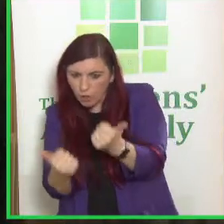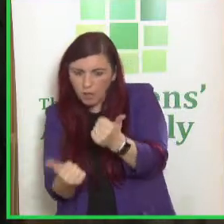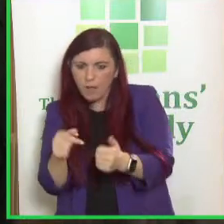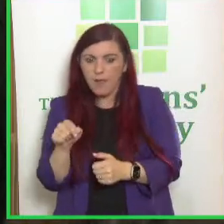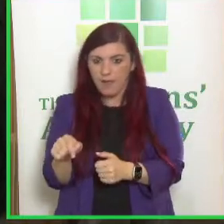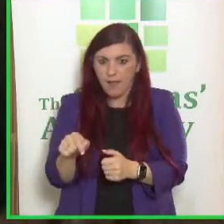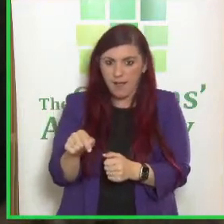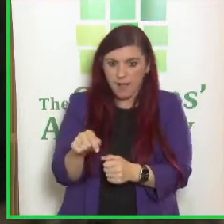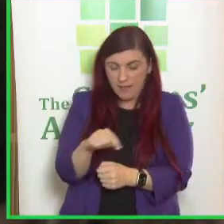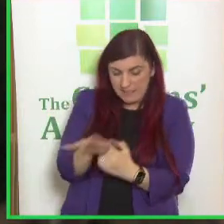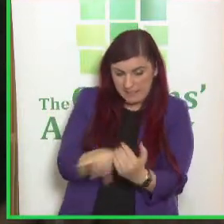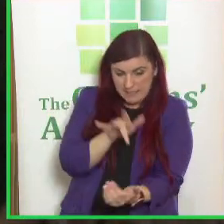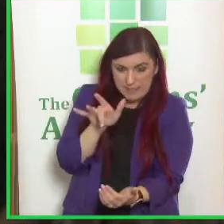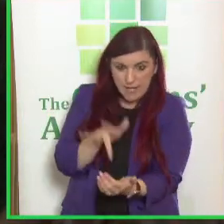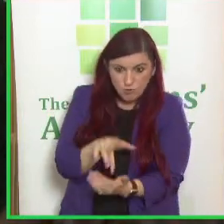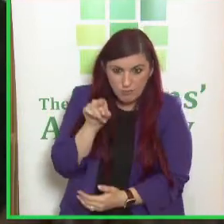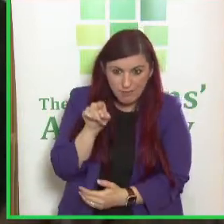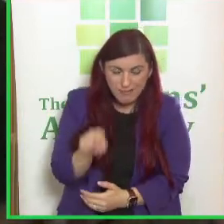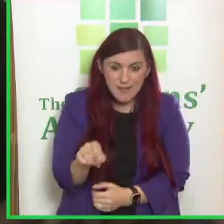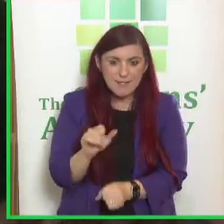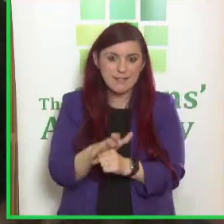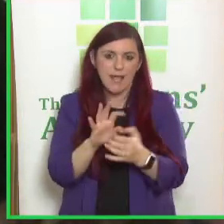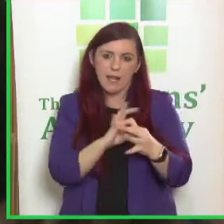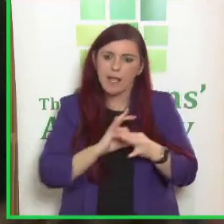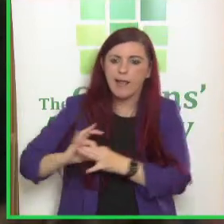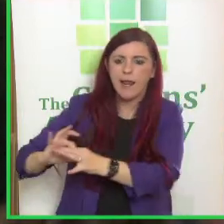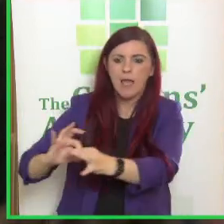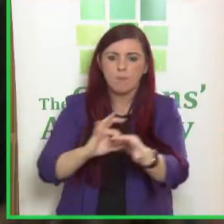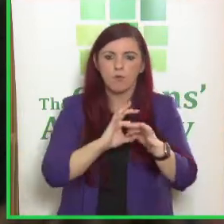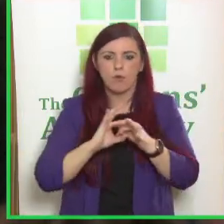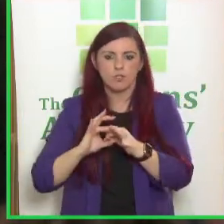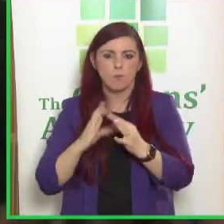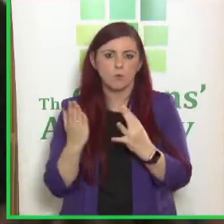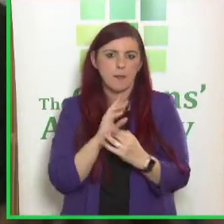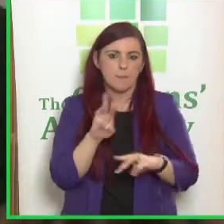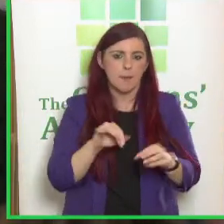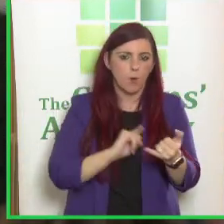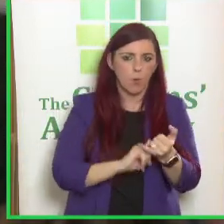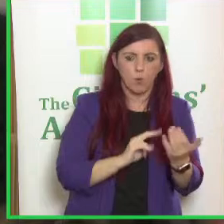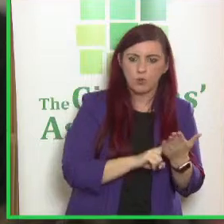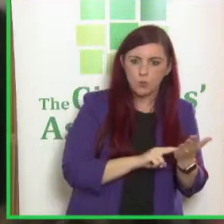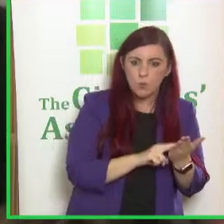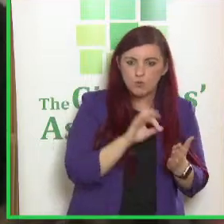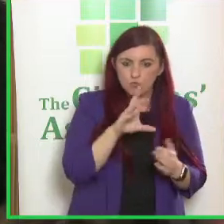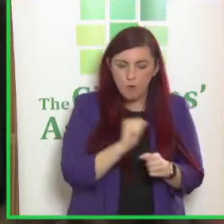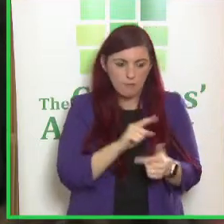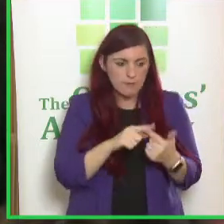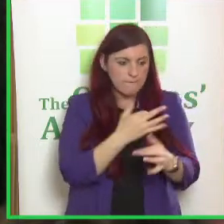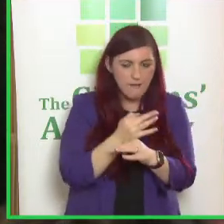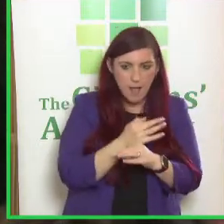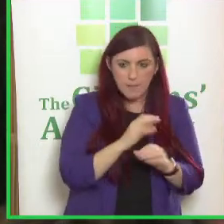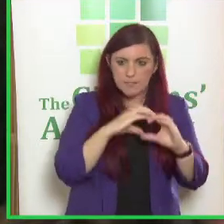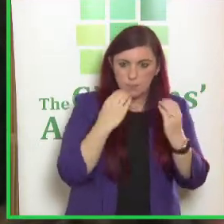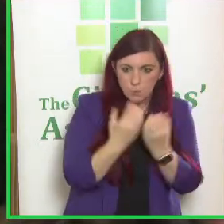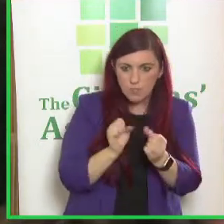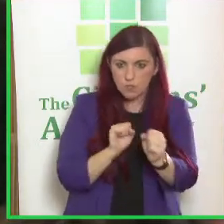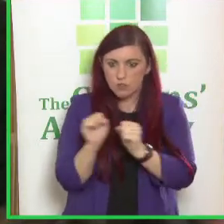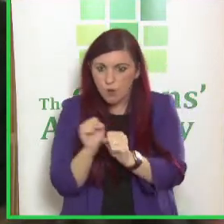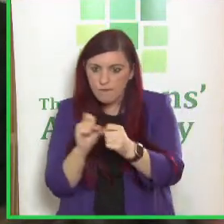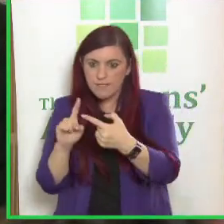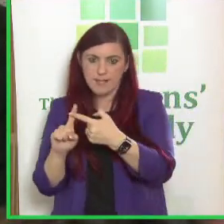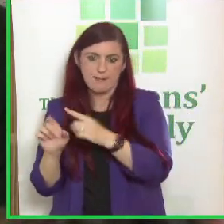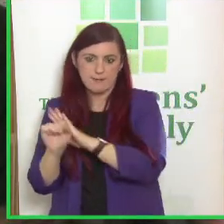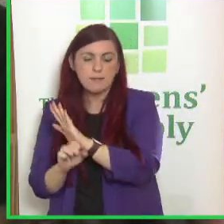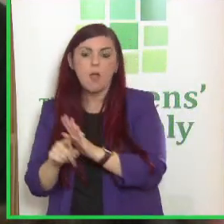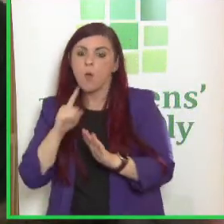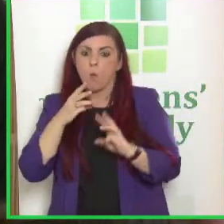it should be centred around the collaborative piece between people who use drugs, their families, communities, and the services and the sector, because we all